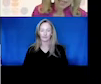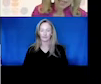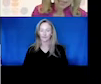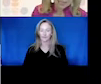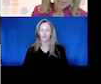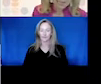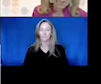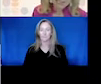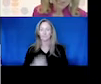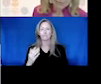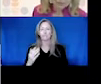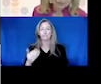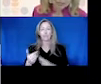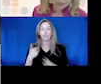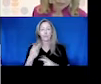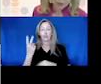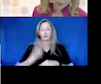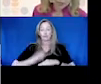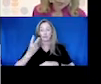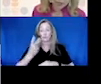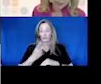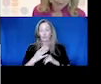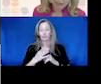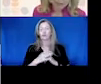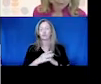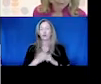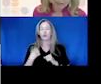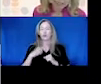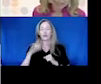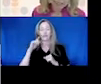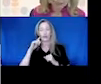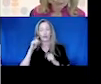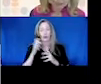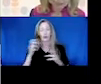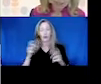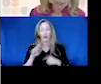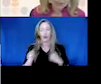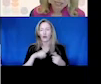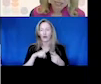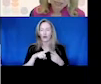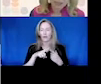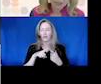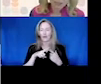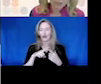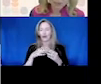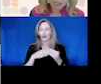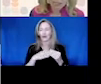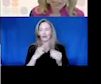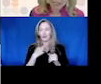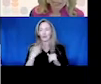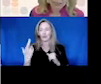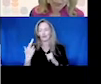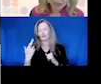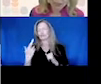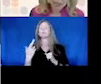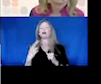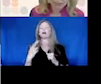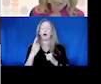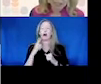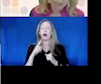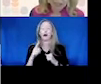Over the last 2 days, we have heard quite a bit about the leading risks associated with infant mortality and